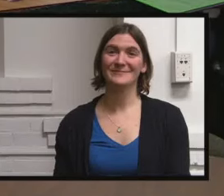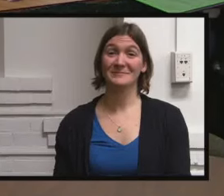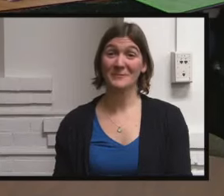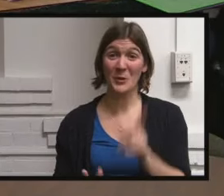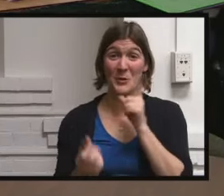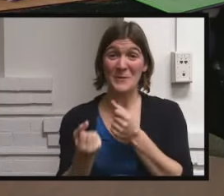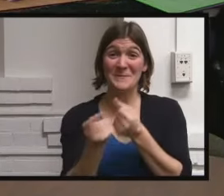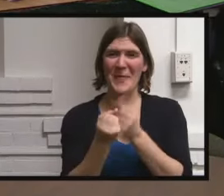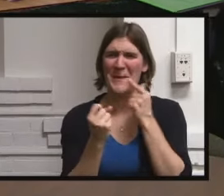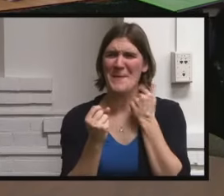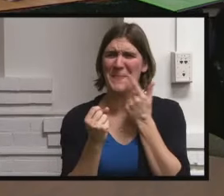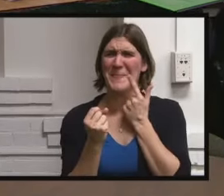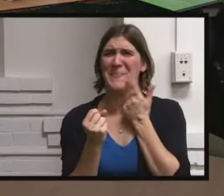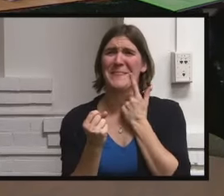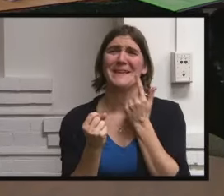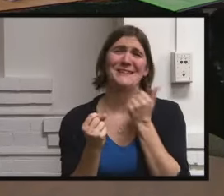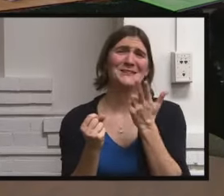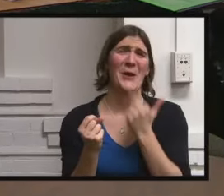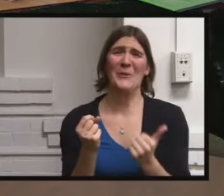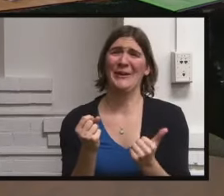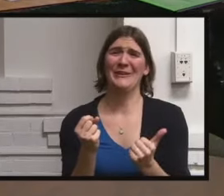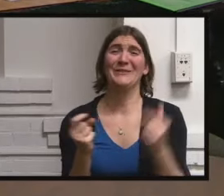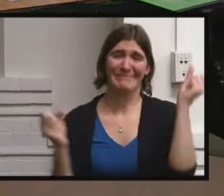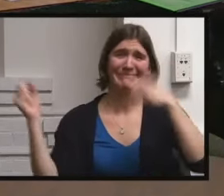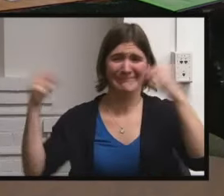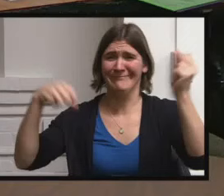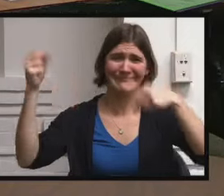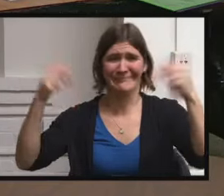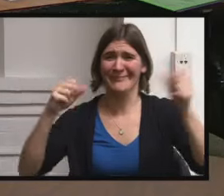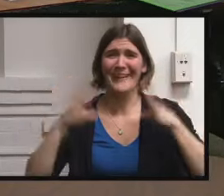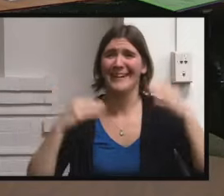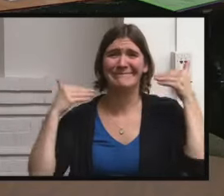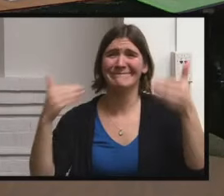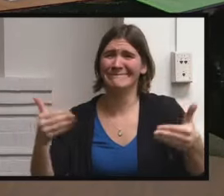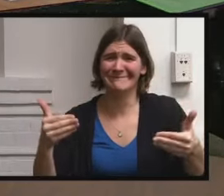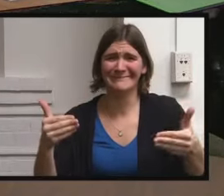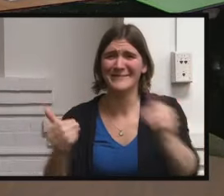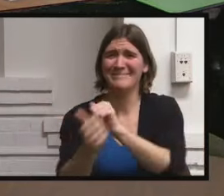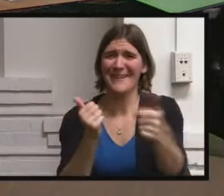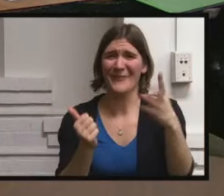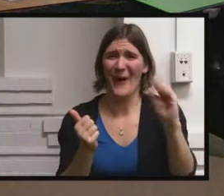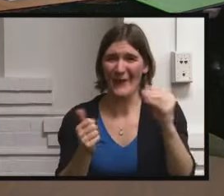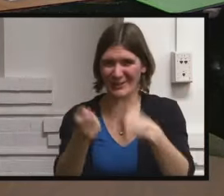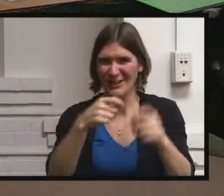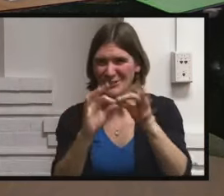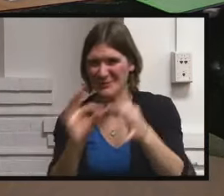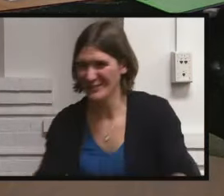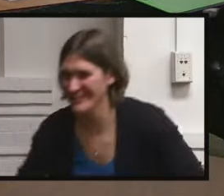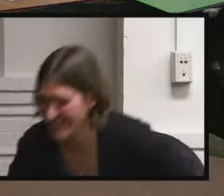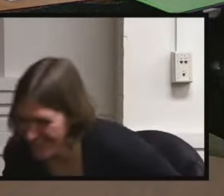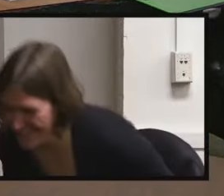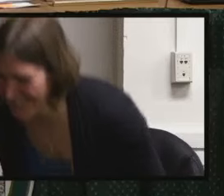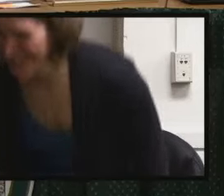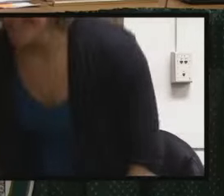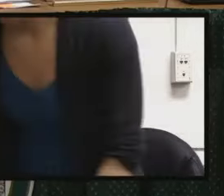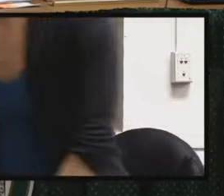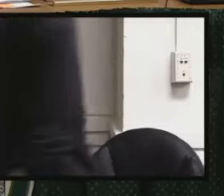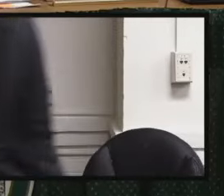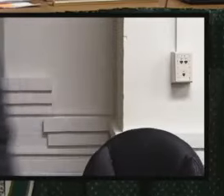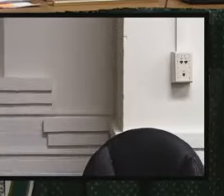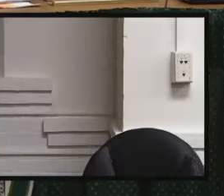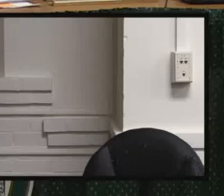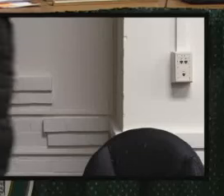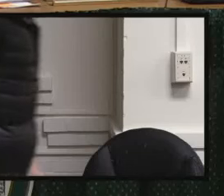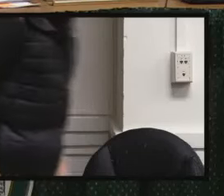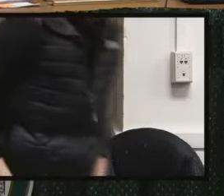All those in favor, please say aye. Aye. Aye. Anybody opposed or abstaining? That carries 4-0. I'm inspired. Thank you, Carol, for